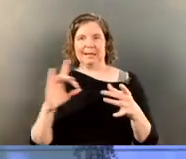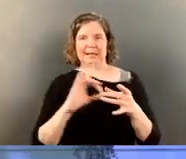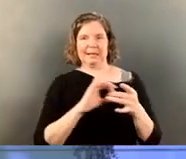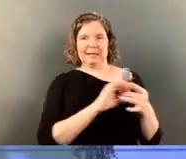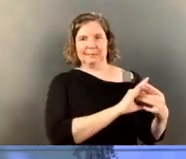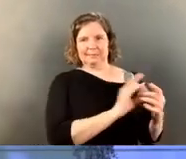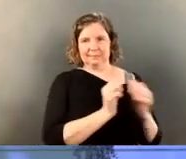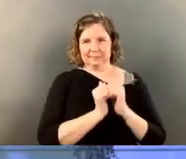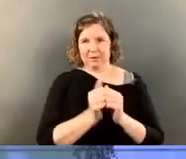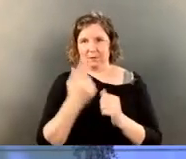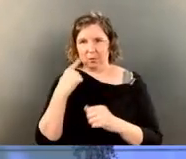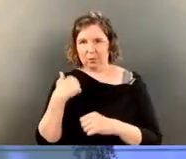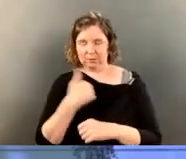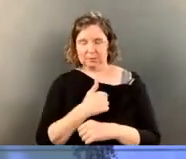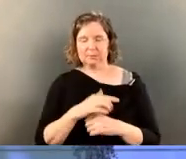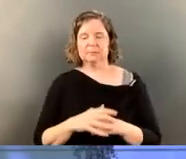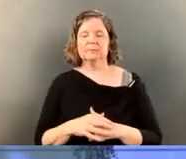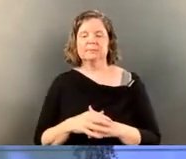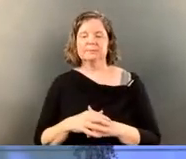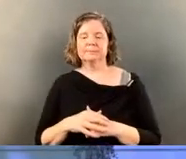things together for us.